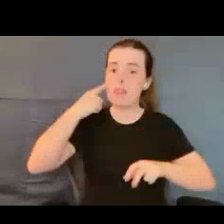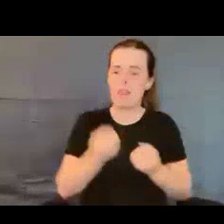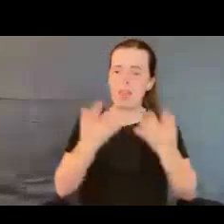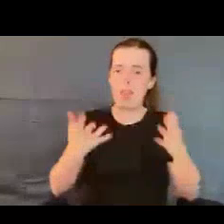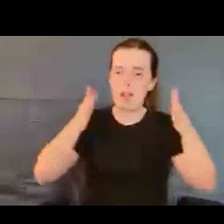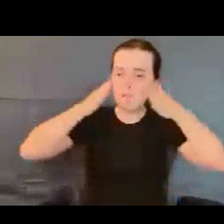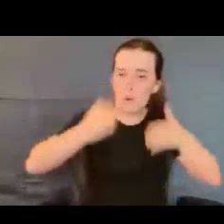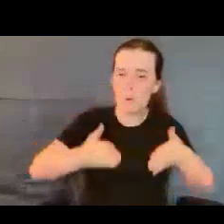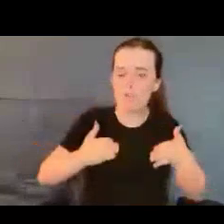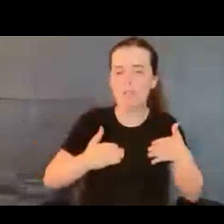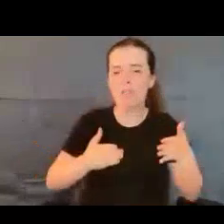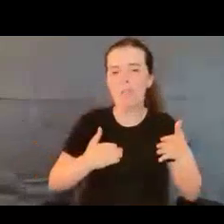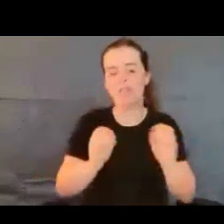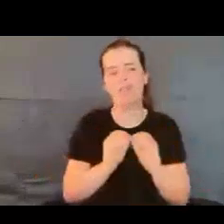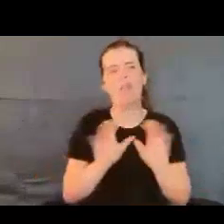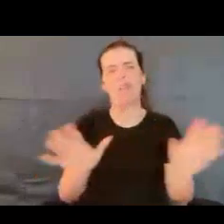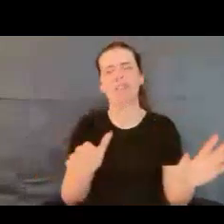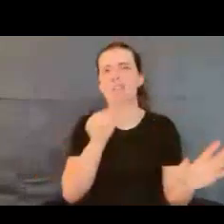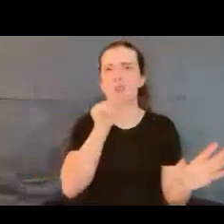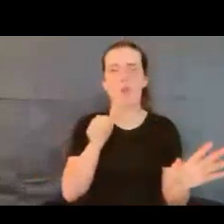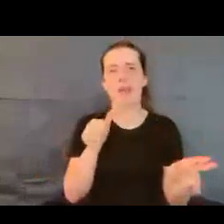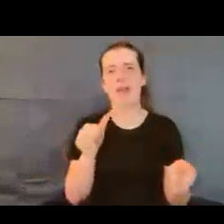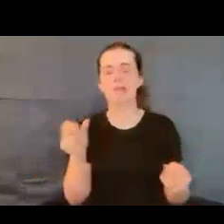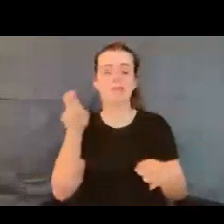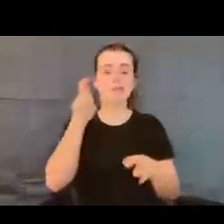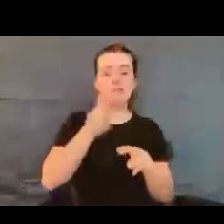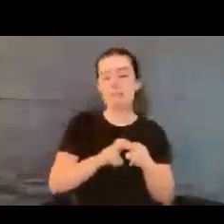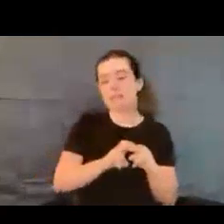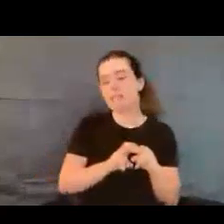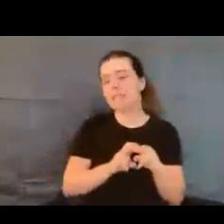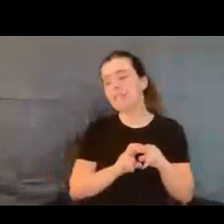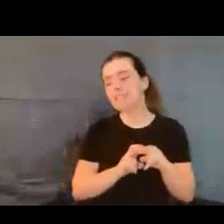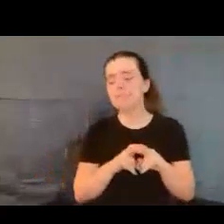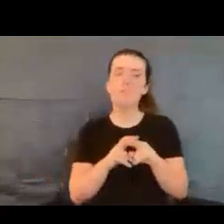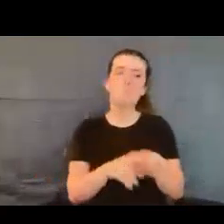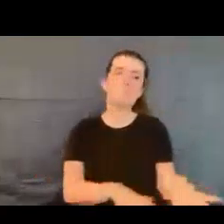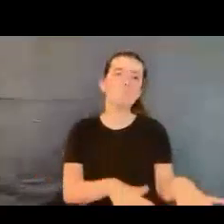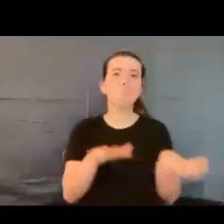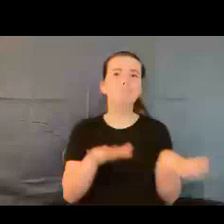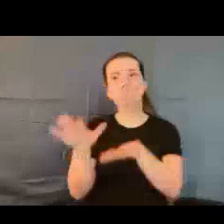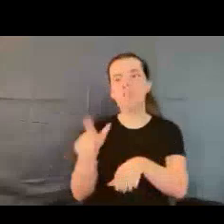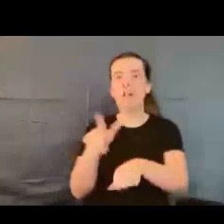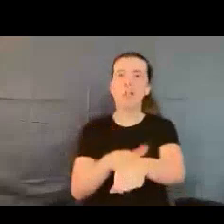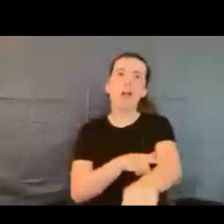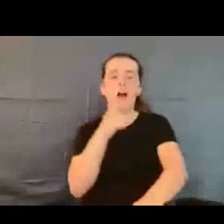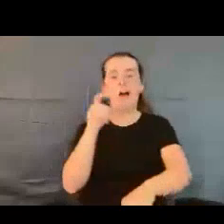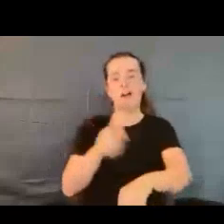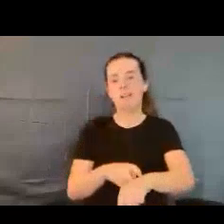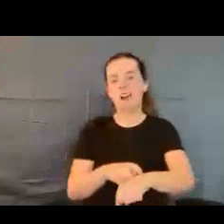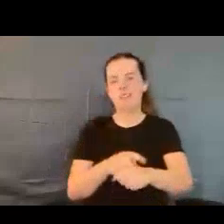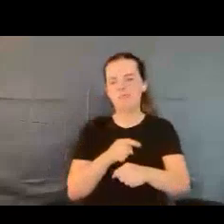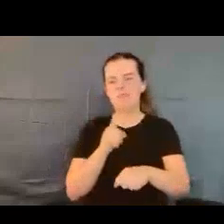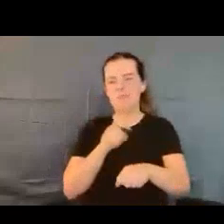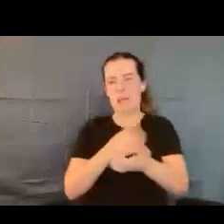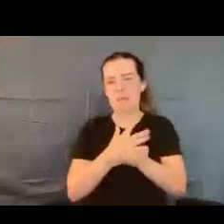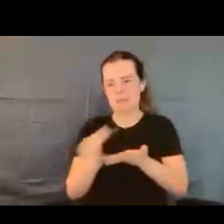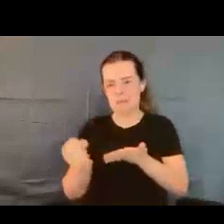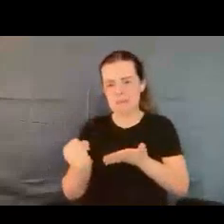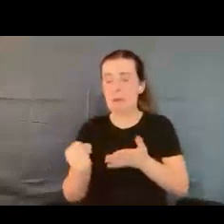be like sitting down on rocks for long periods of time. I think that would probably eat up some time. So if you're moving